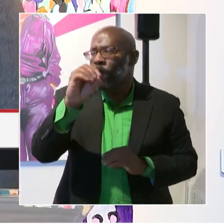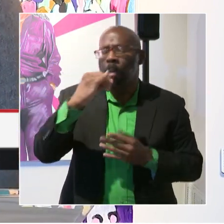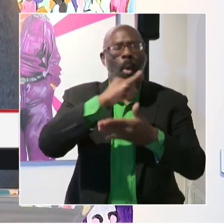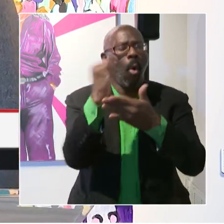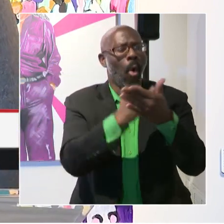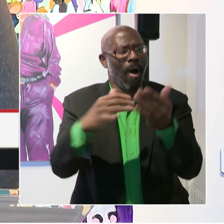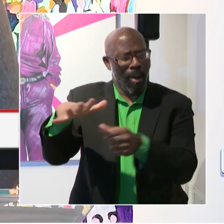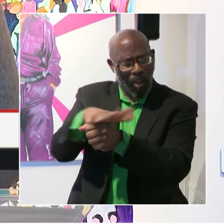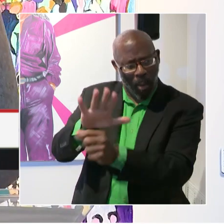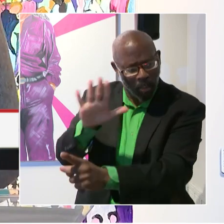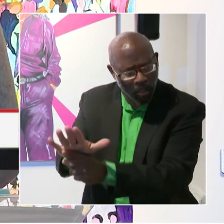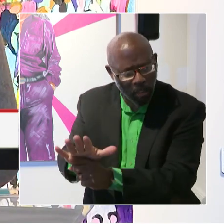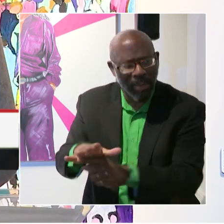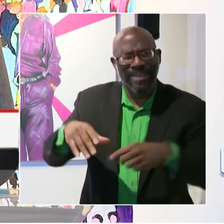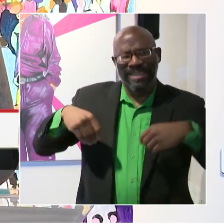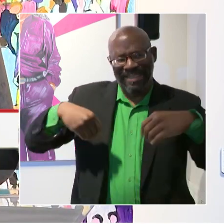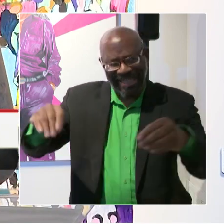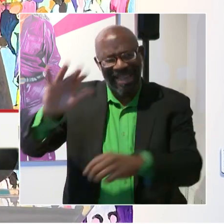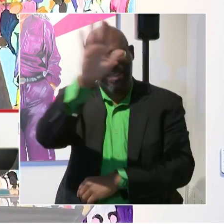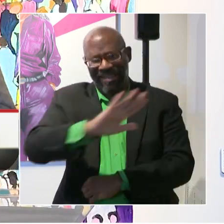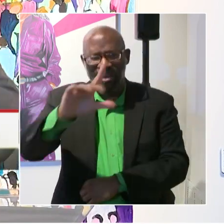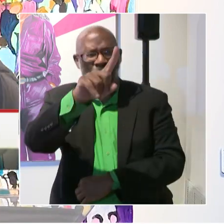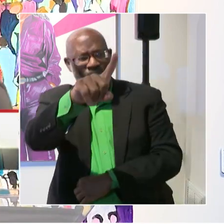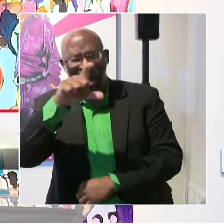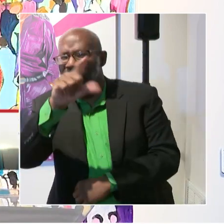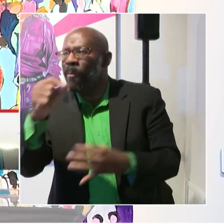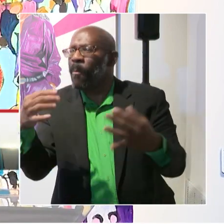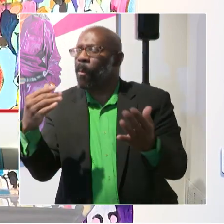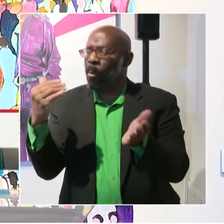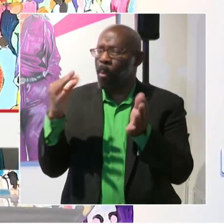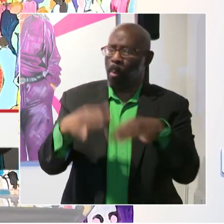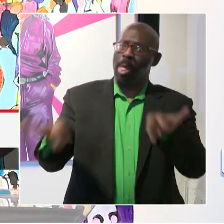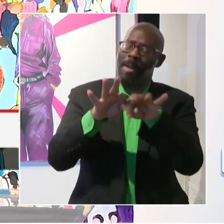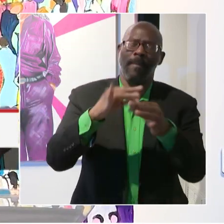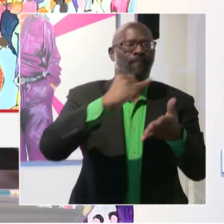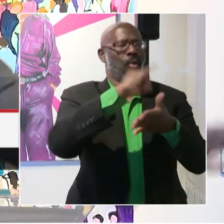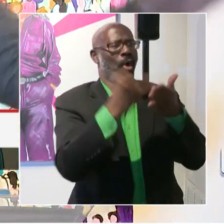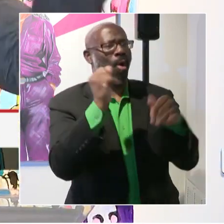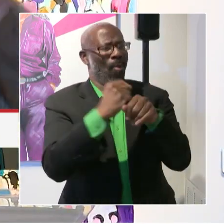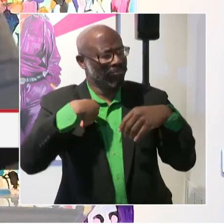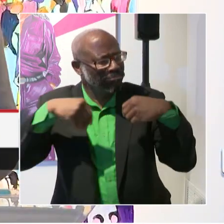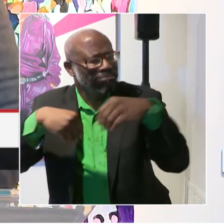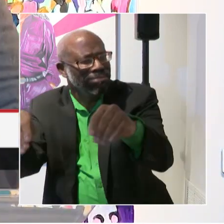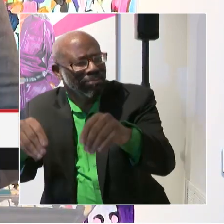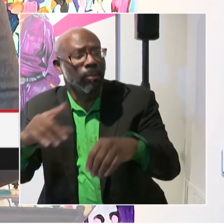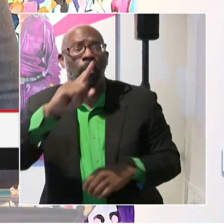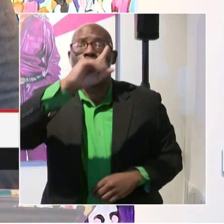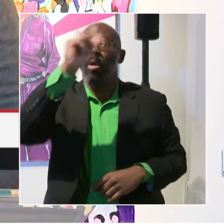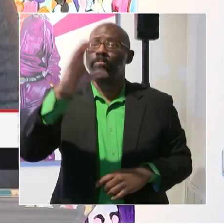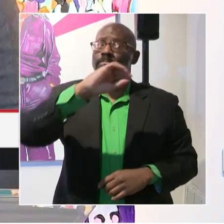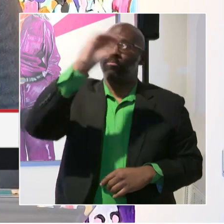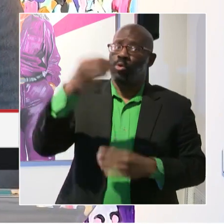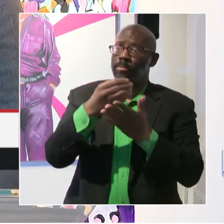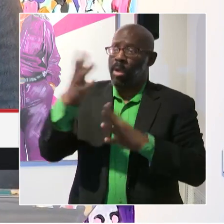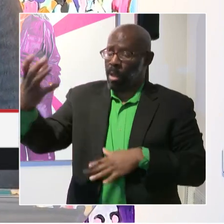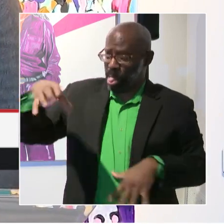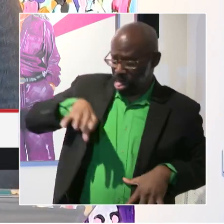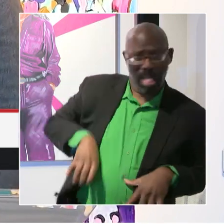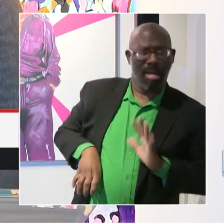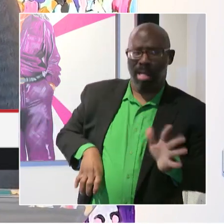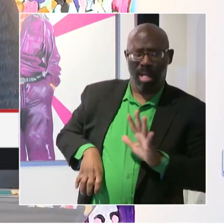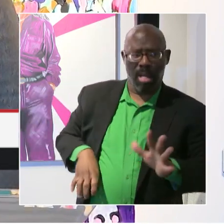of art made by local DC artists, with nearly 100% of those funds going directly back to the artists